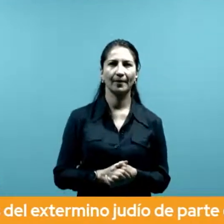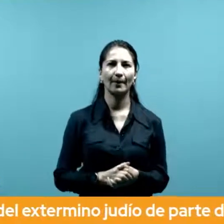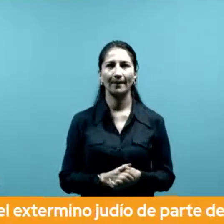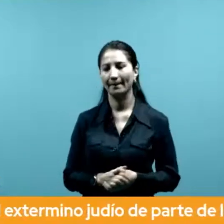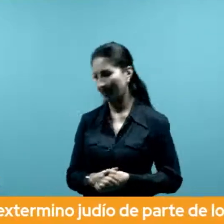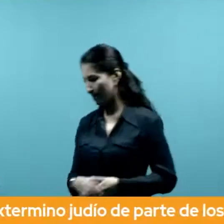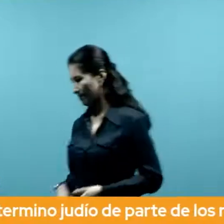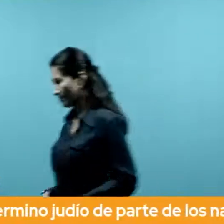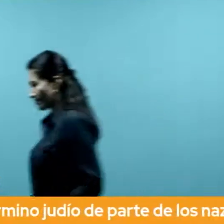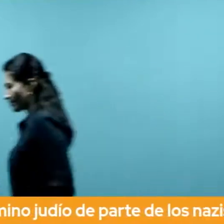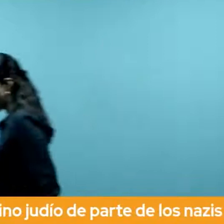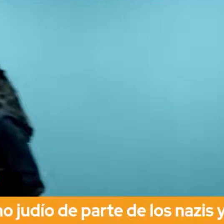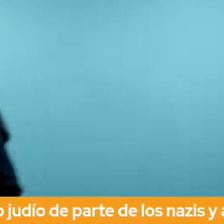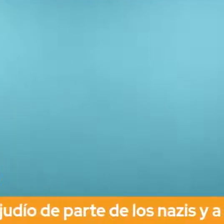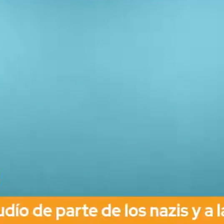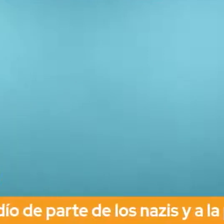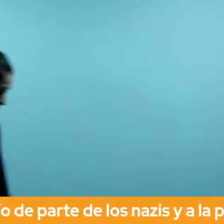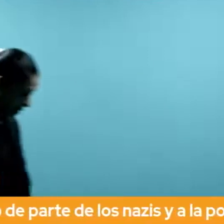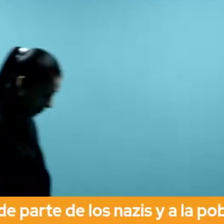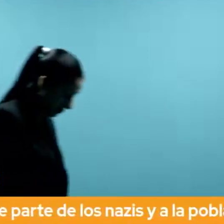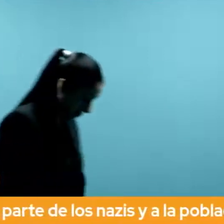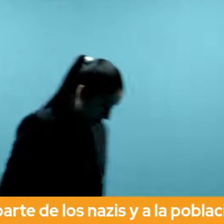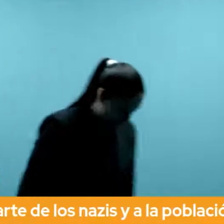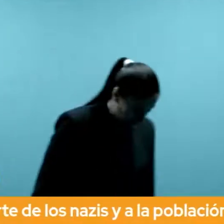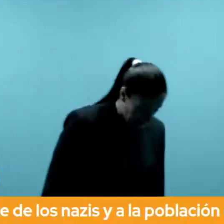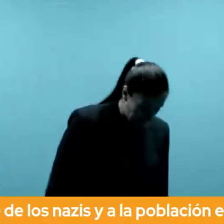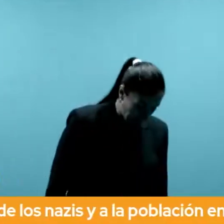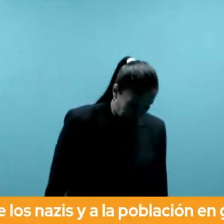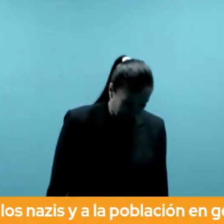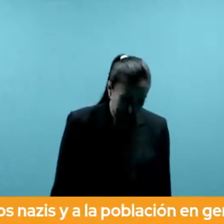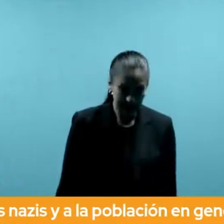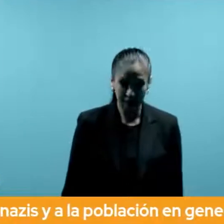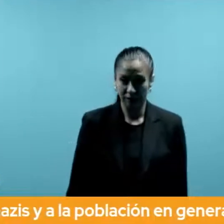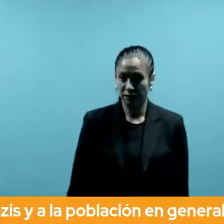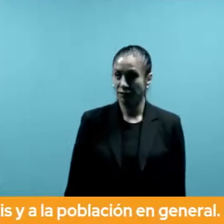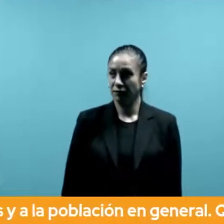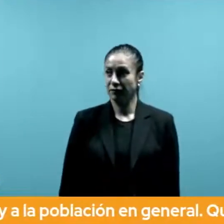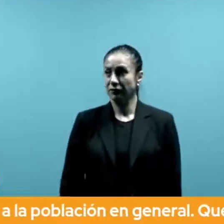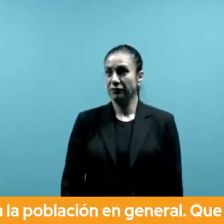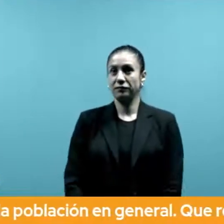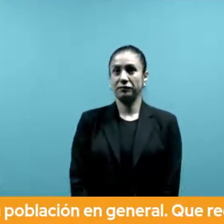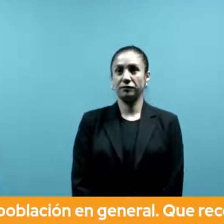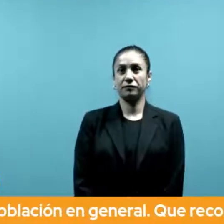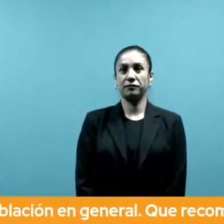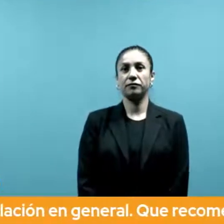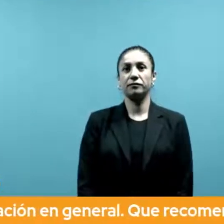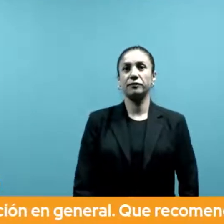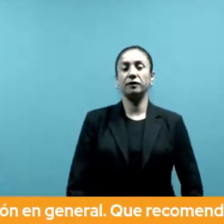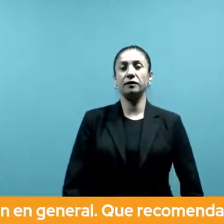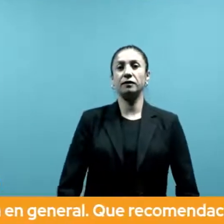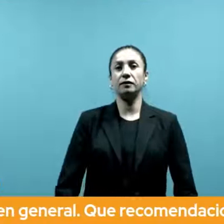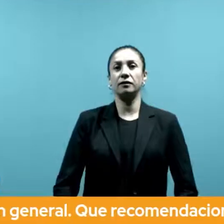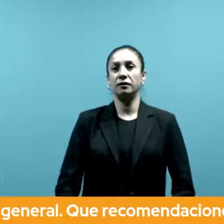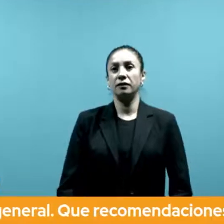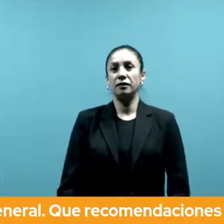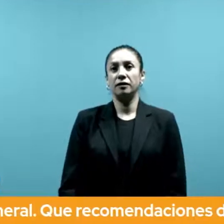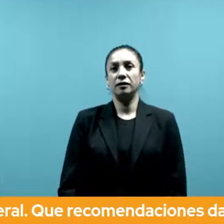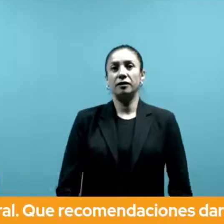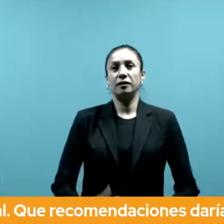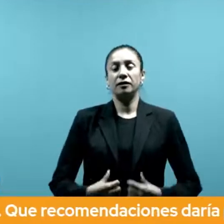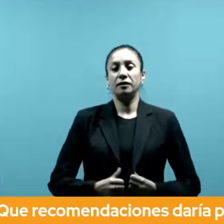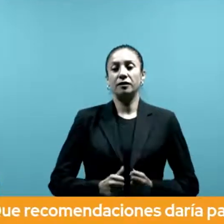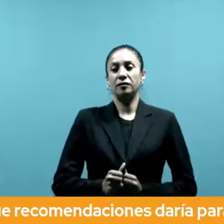I think that what we try to do is to talk about the tragedy of Auschwitz in a very universal